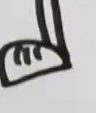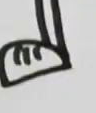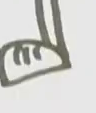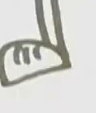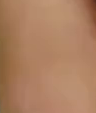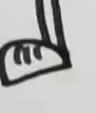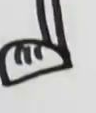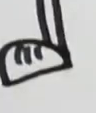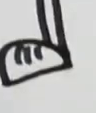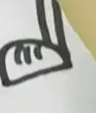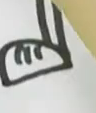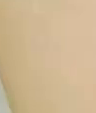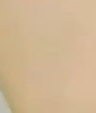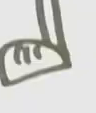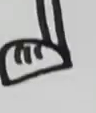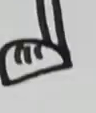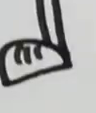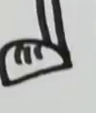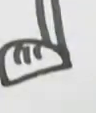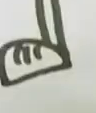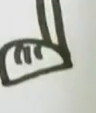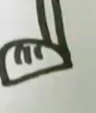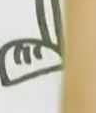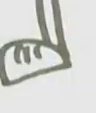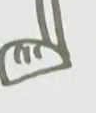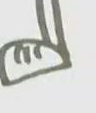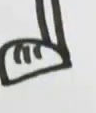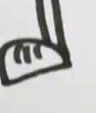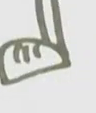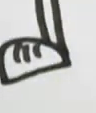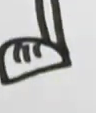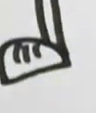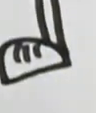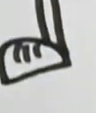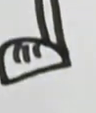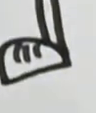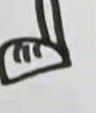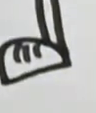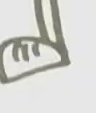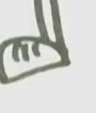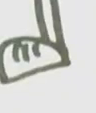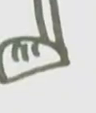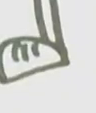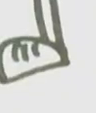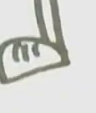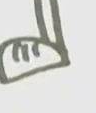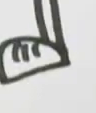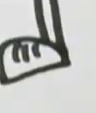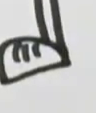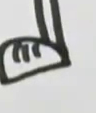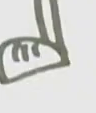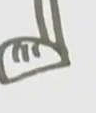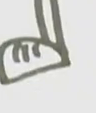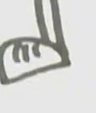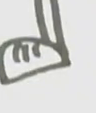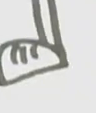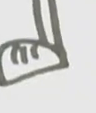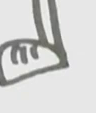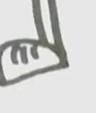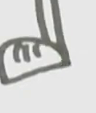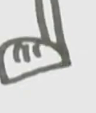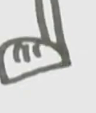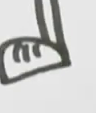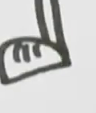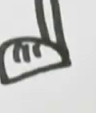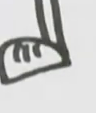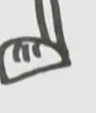the heart to develop or function abnormally. If this is the case, we can perform more in-depth investigations to identify the